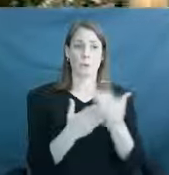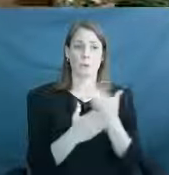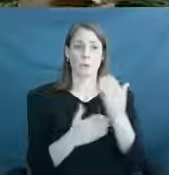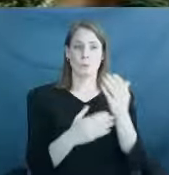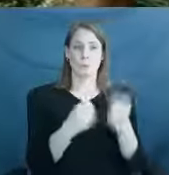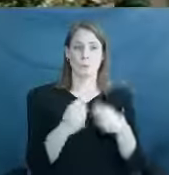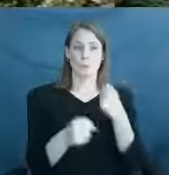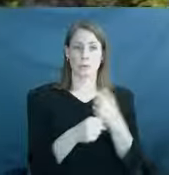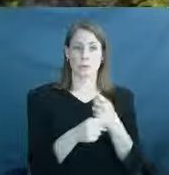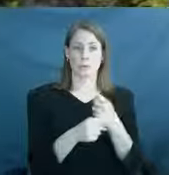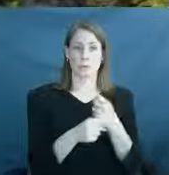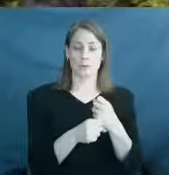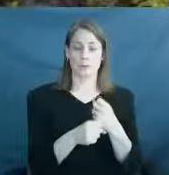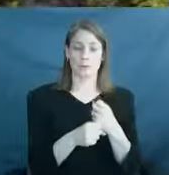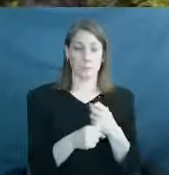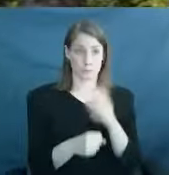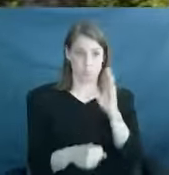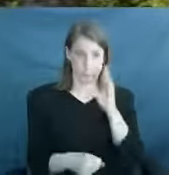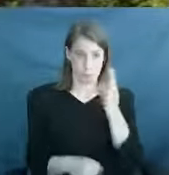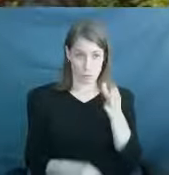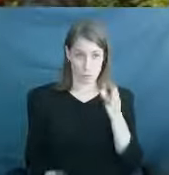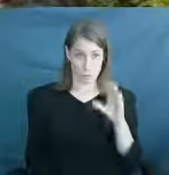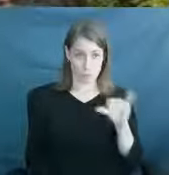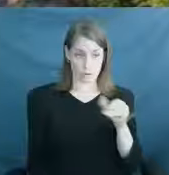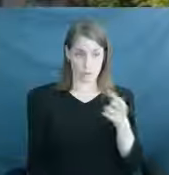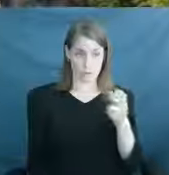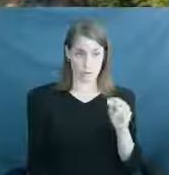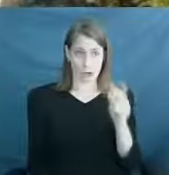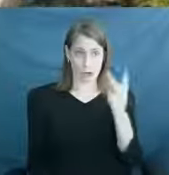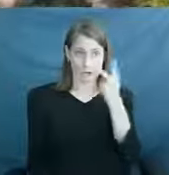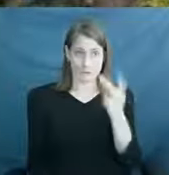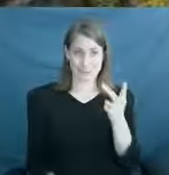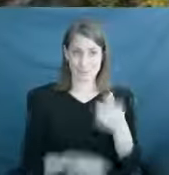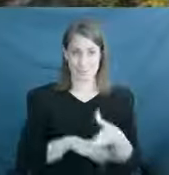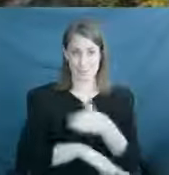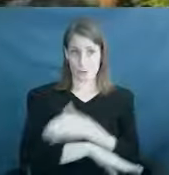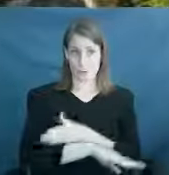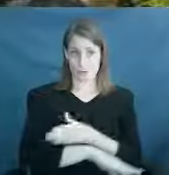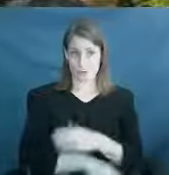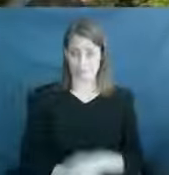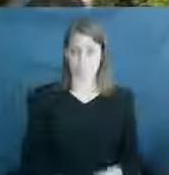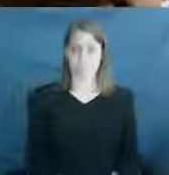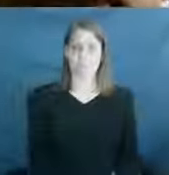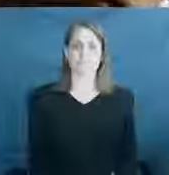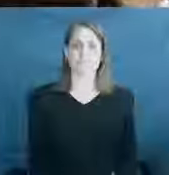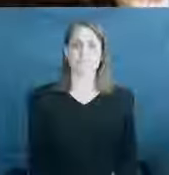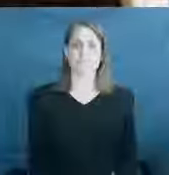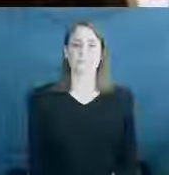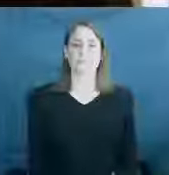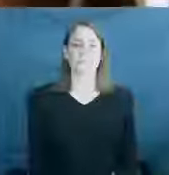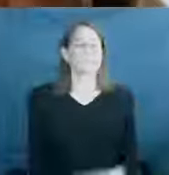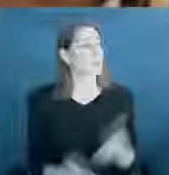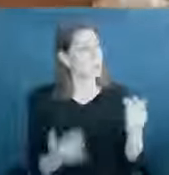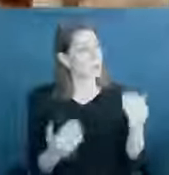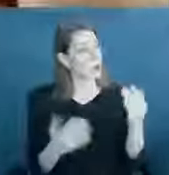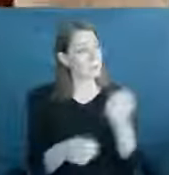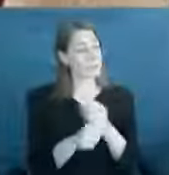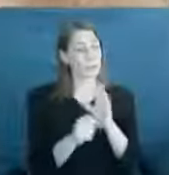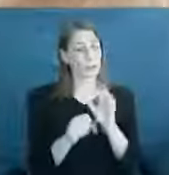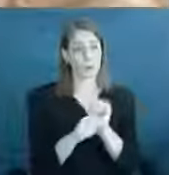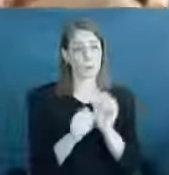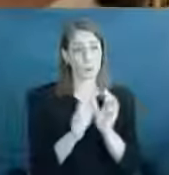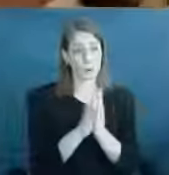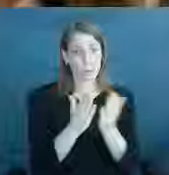September, a new term. will Bailey see any improvement?